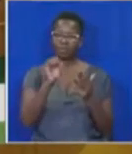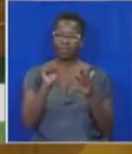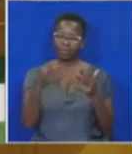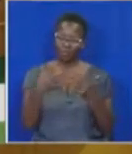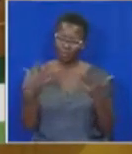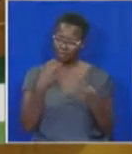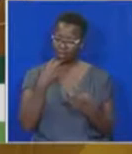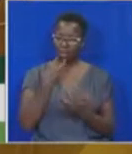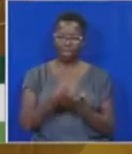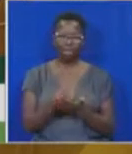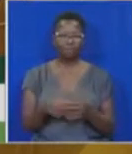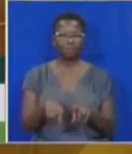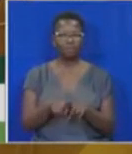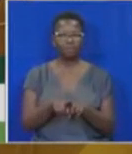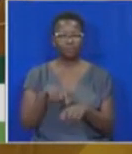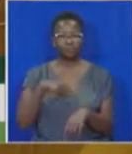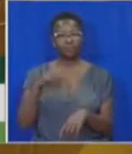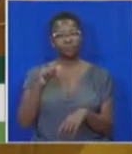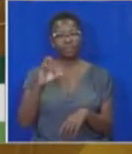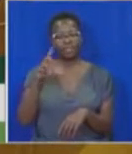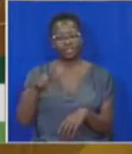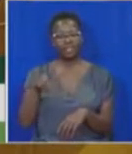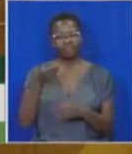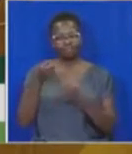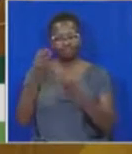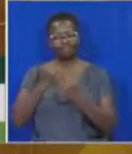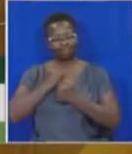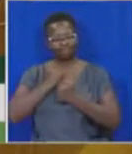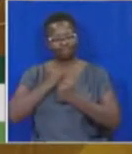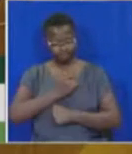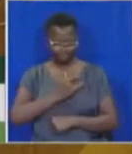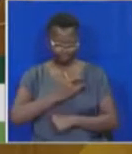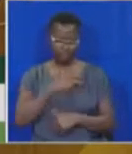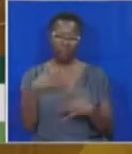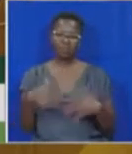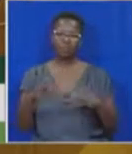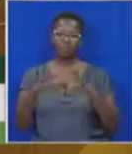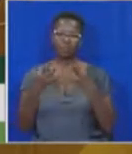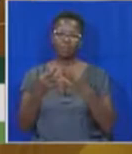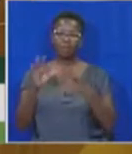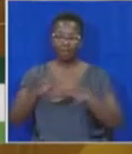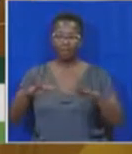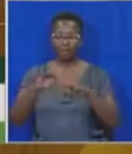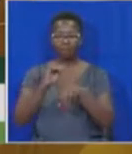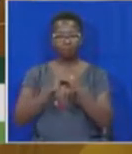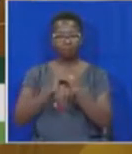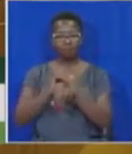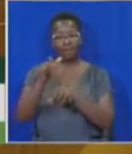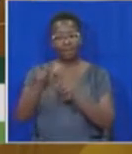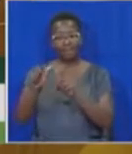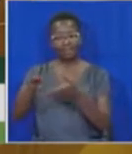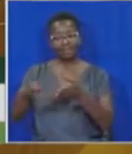the ACDP joins people across the country in expressing sincere and heartfelt condolences to families and friends of the